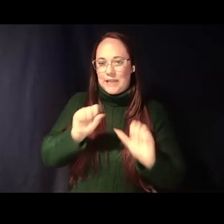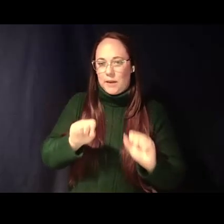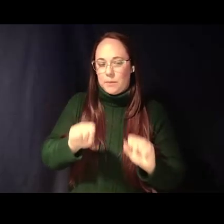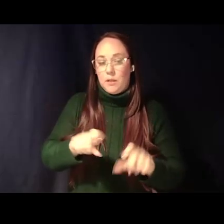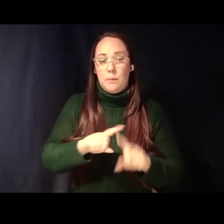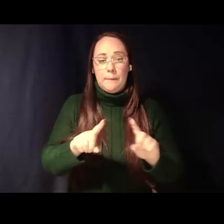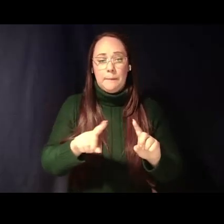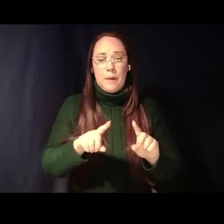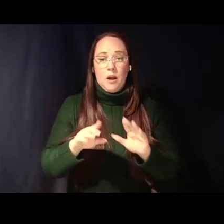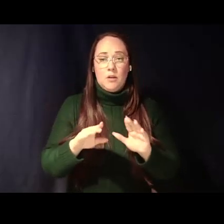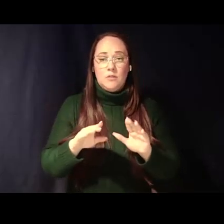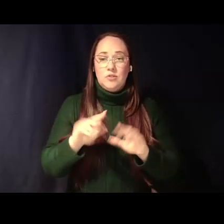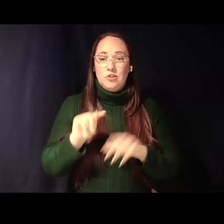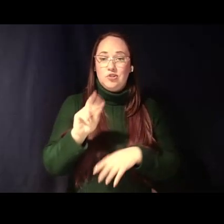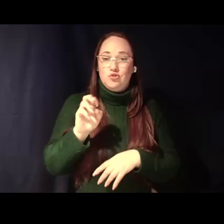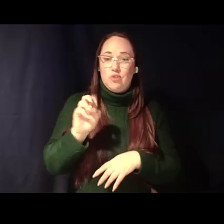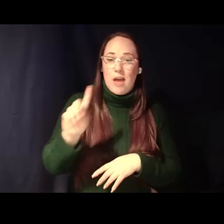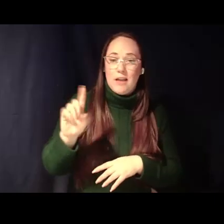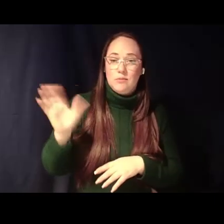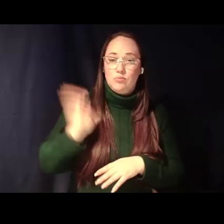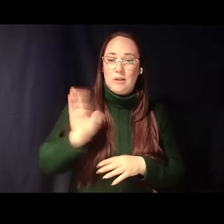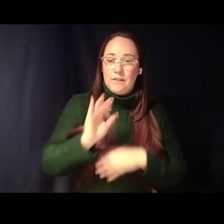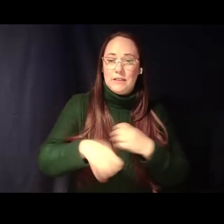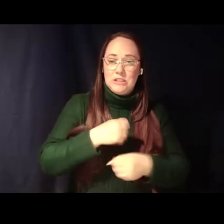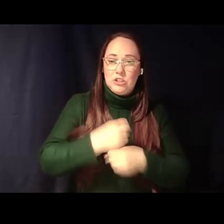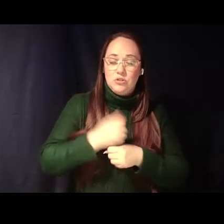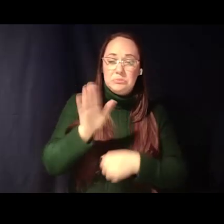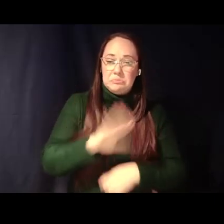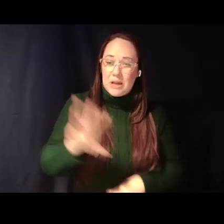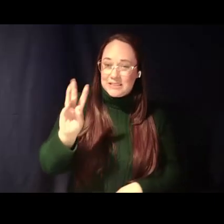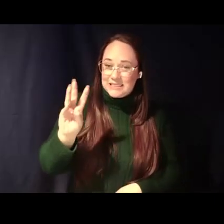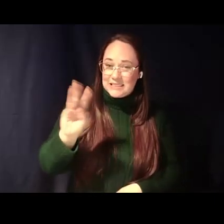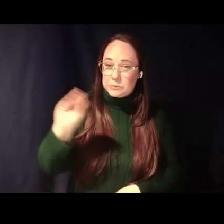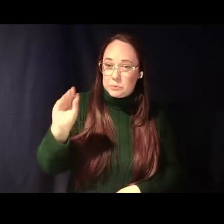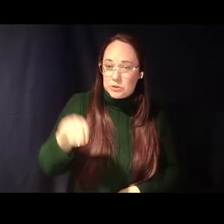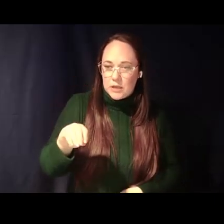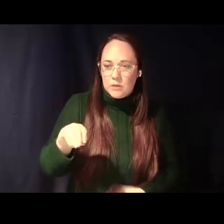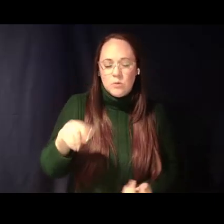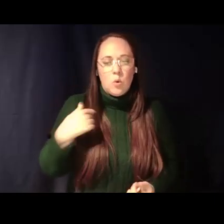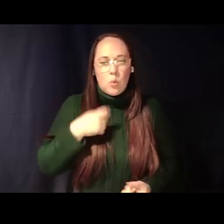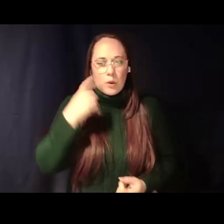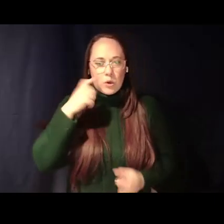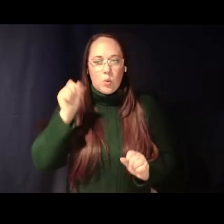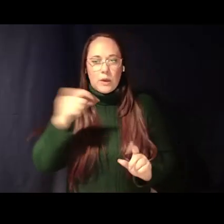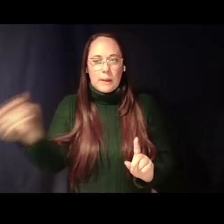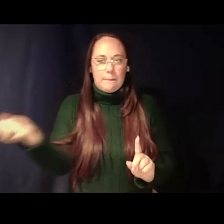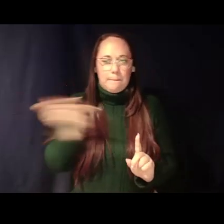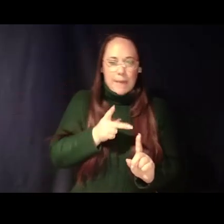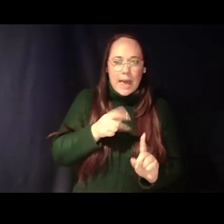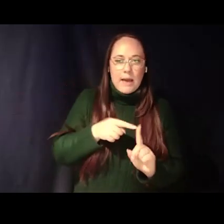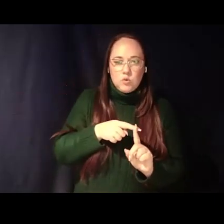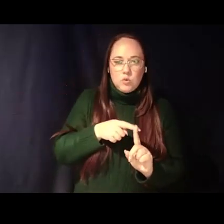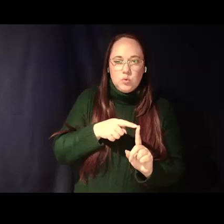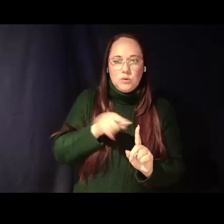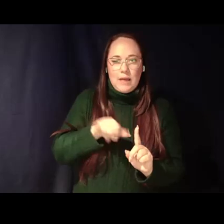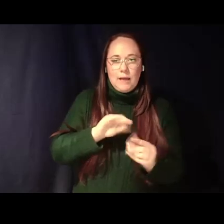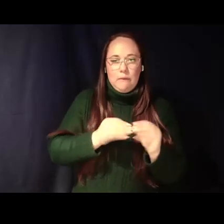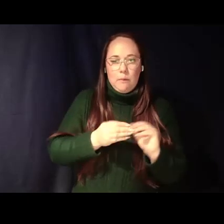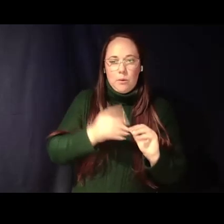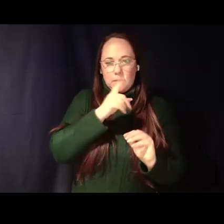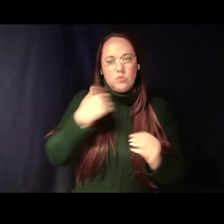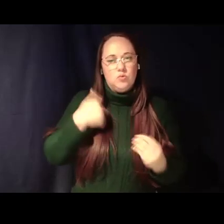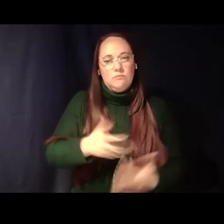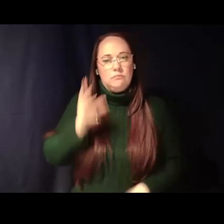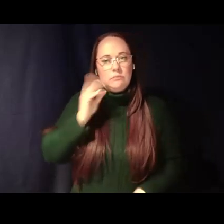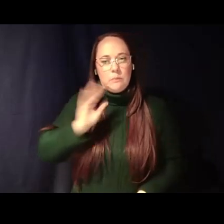in previous years have averaged about 6%. So we know we can get back to that place because we've been there before. So I want to thank